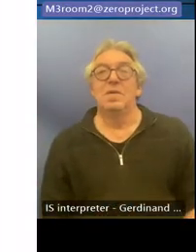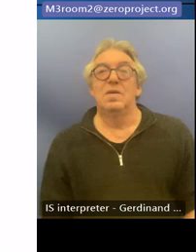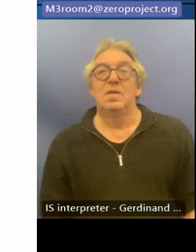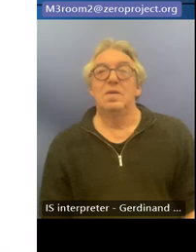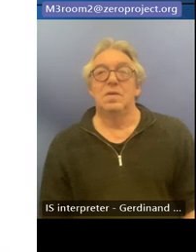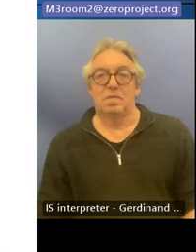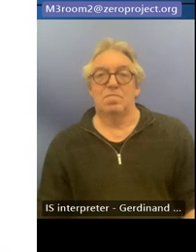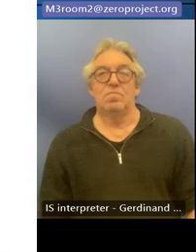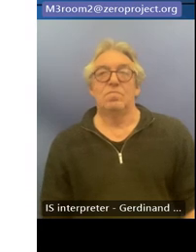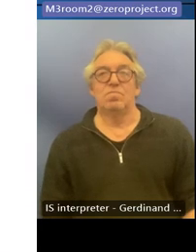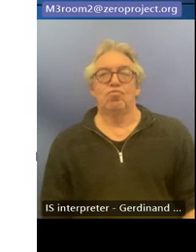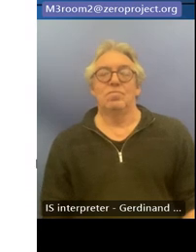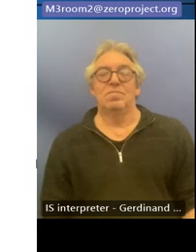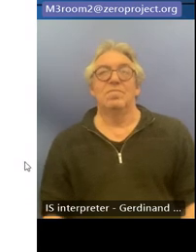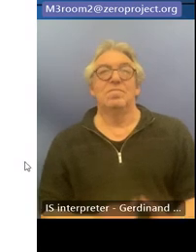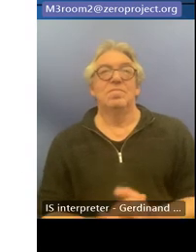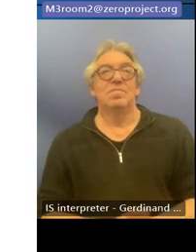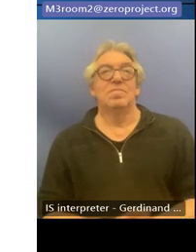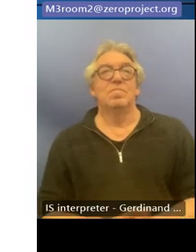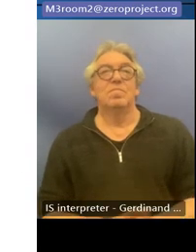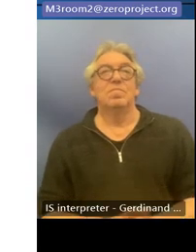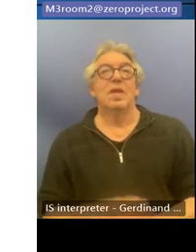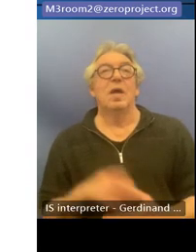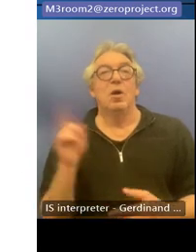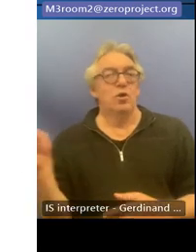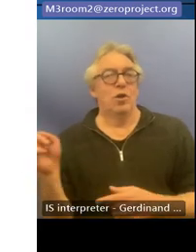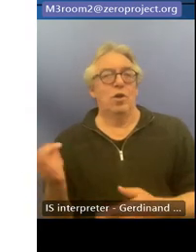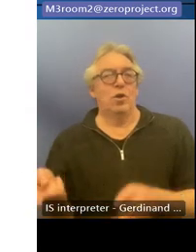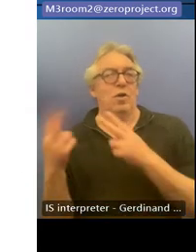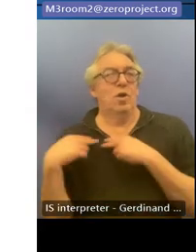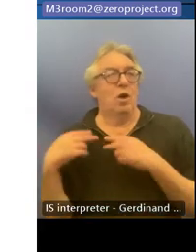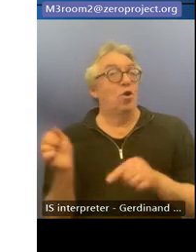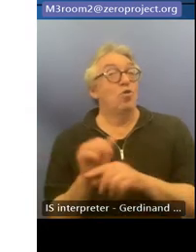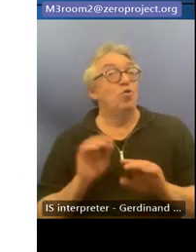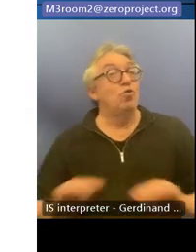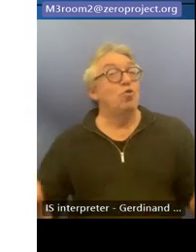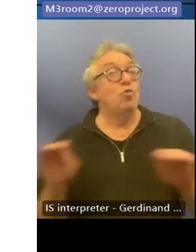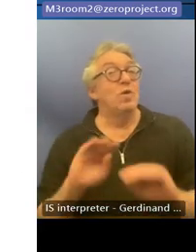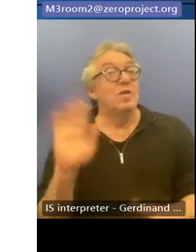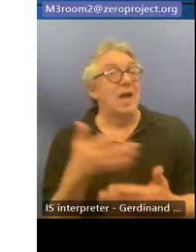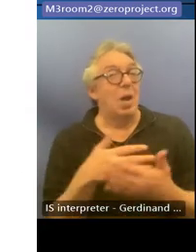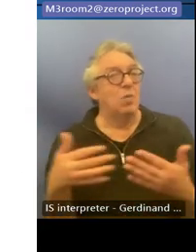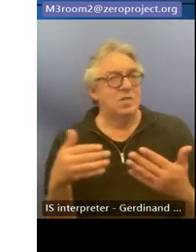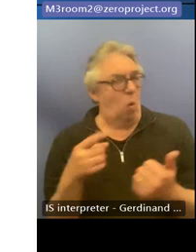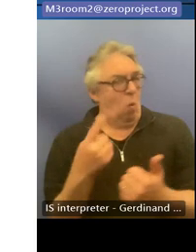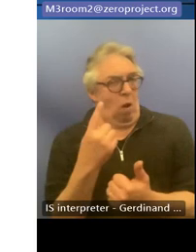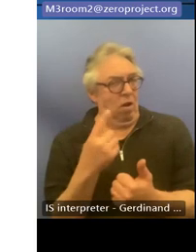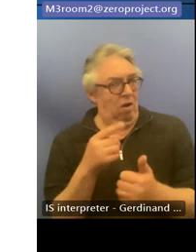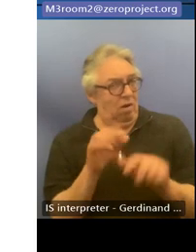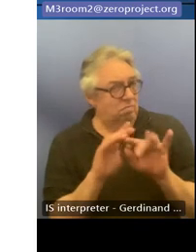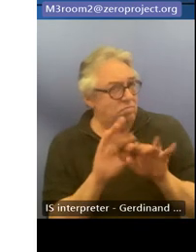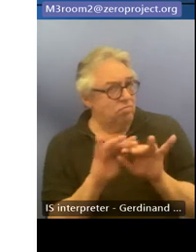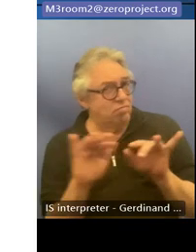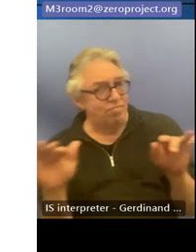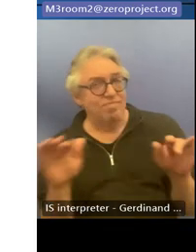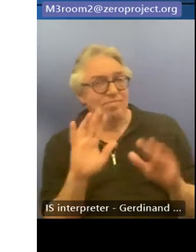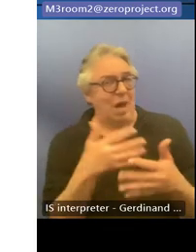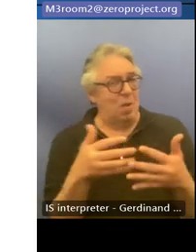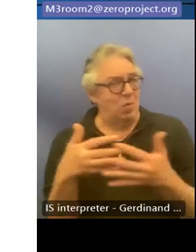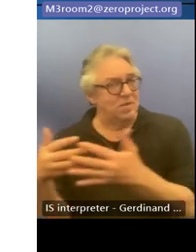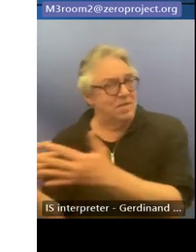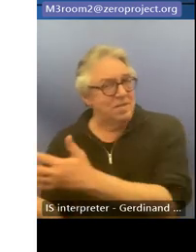company training in sign languages, few sign languages now. So, I will leave it with you